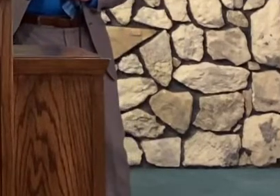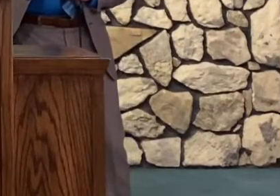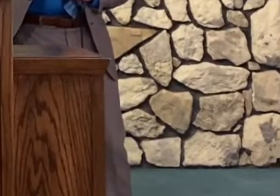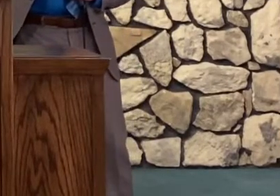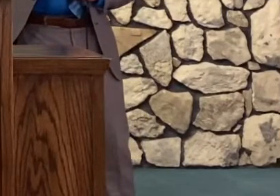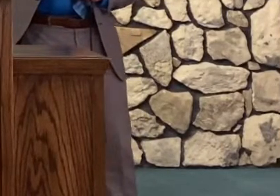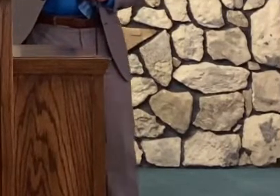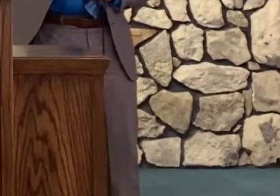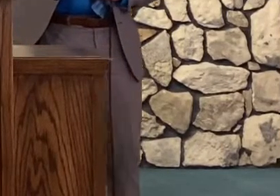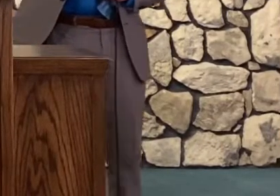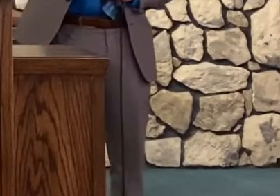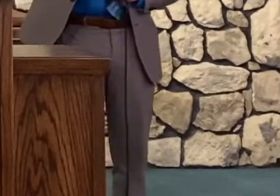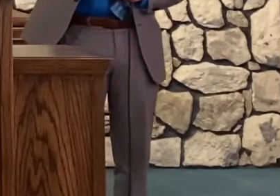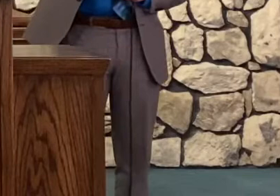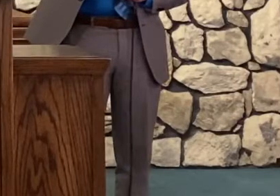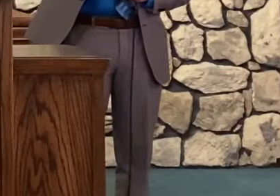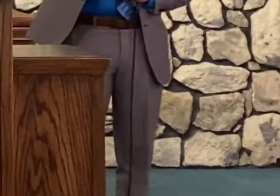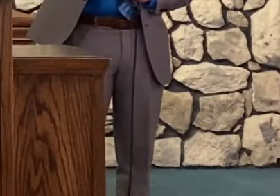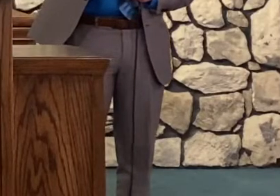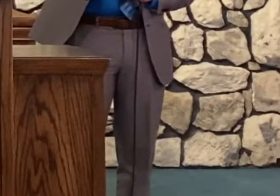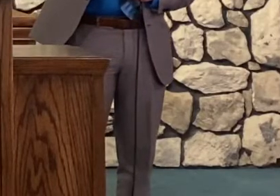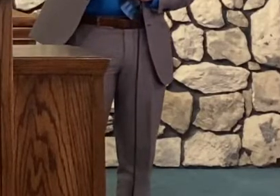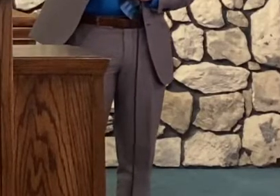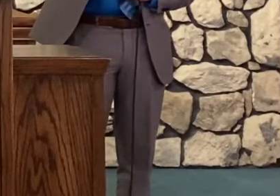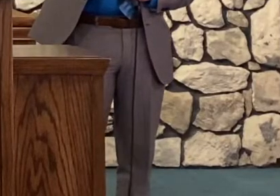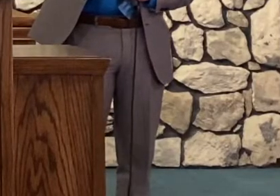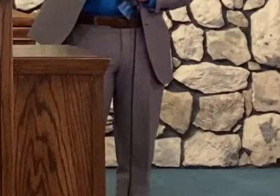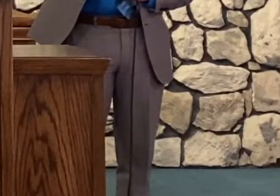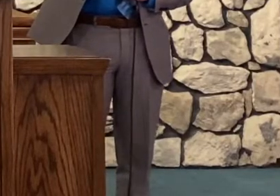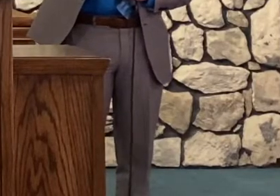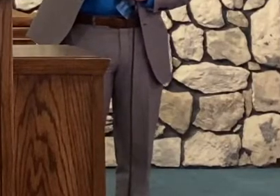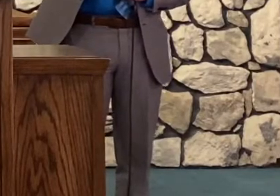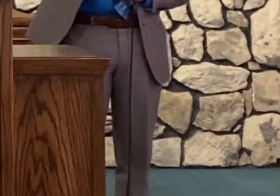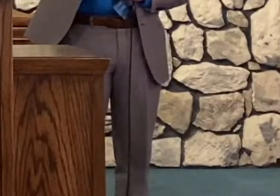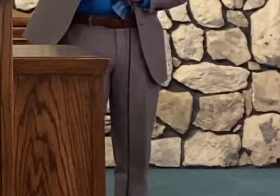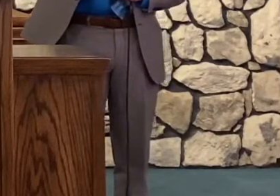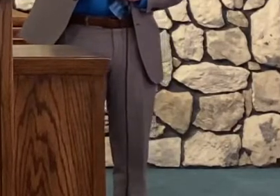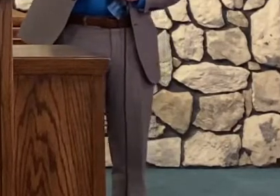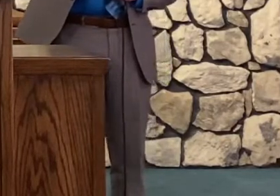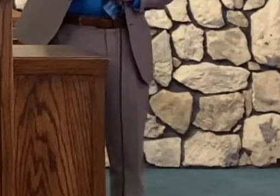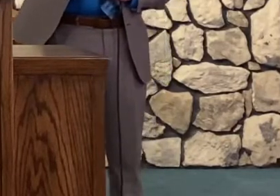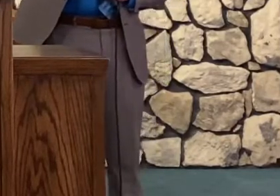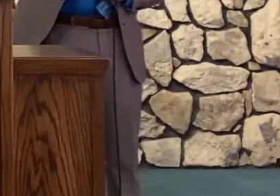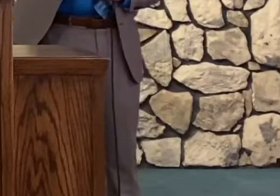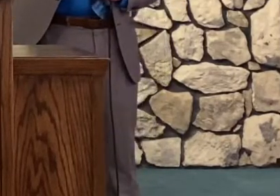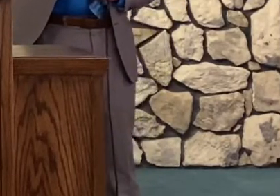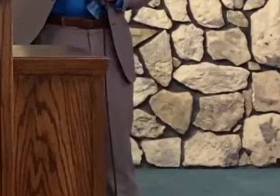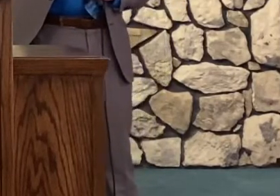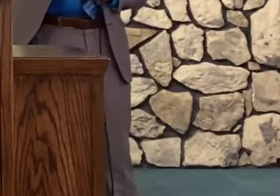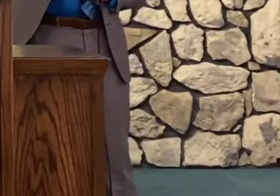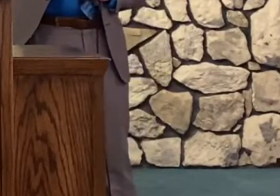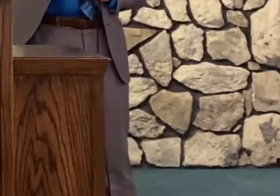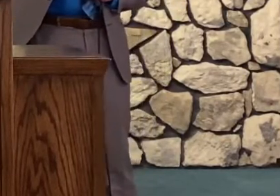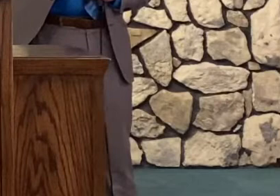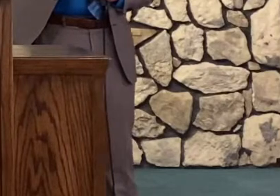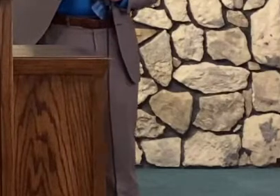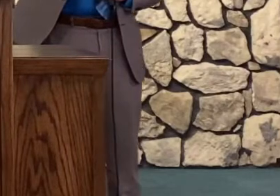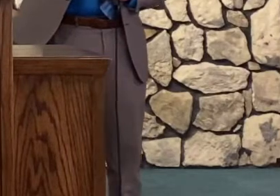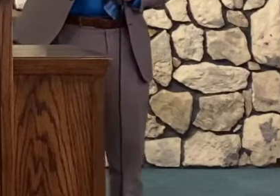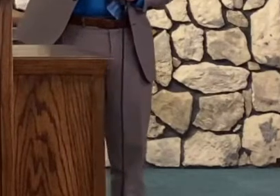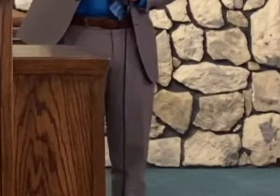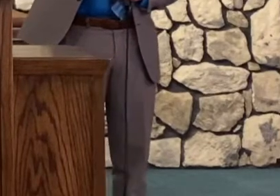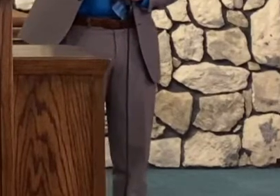meet us where we are. And so I ask you right now, in the lovely name